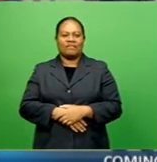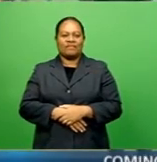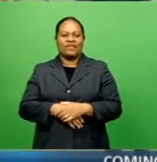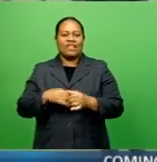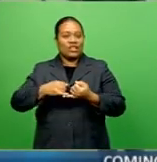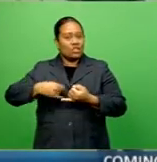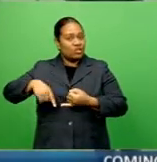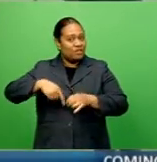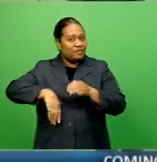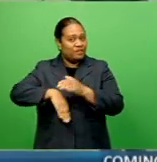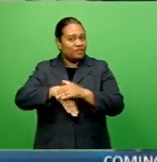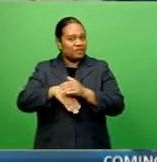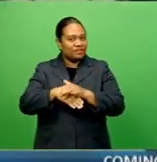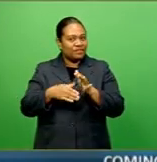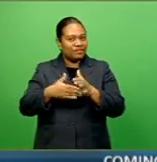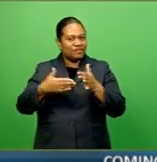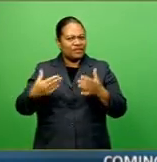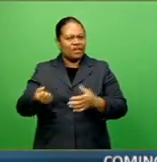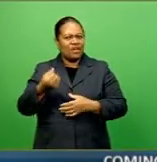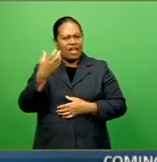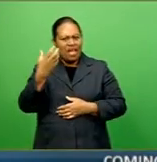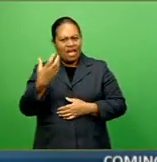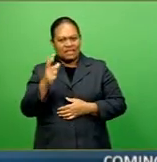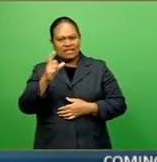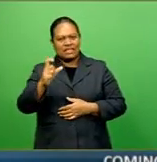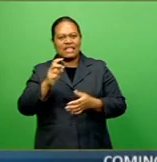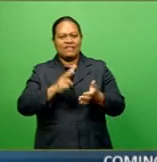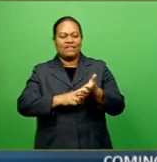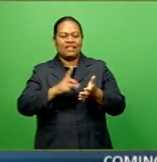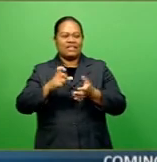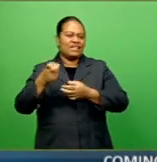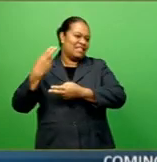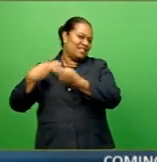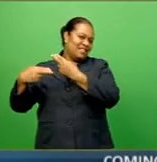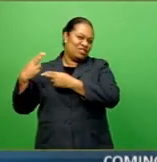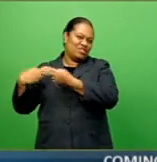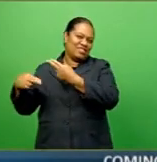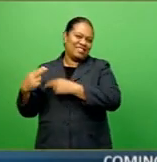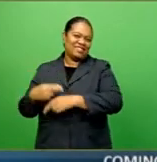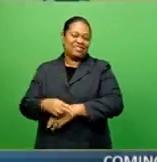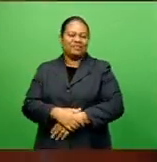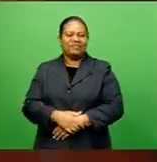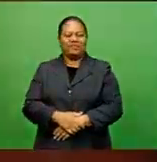And Super Football out the stamp name in CVC history. This and more coming up.